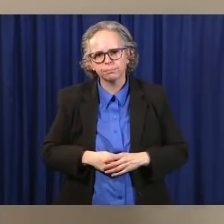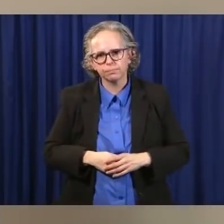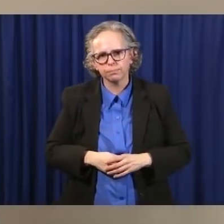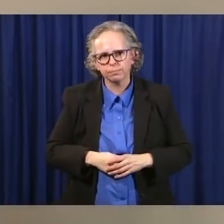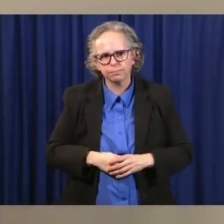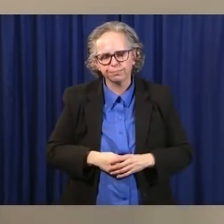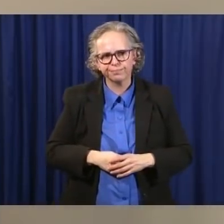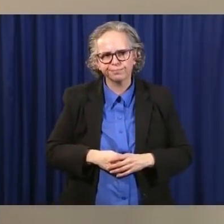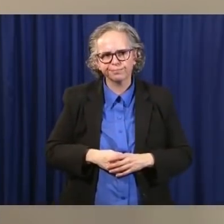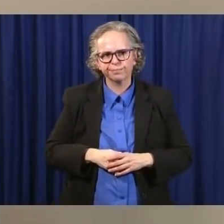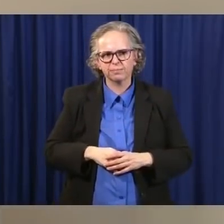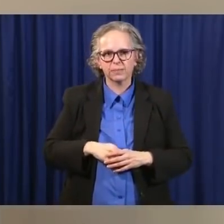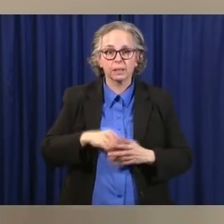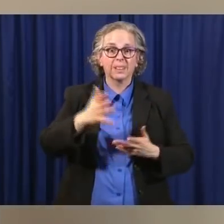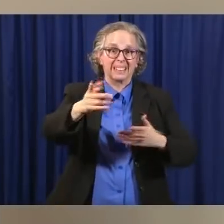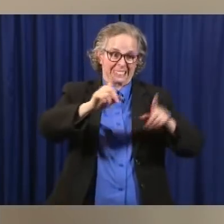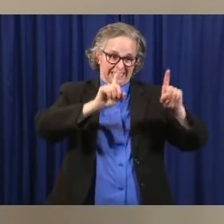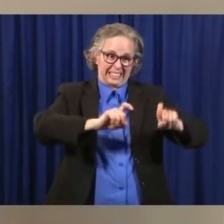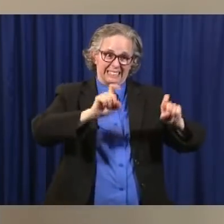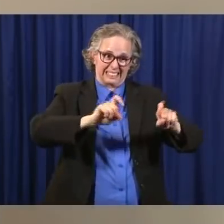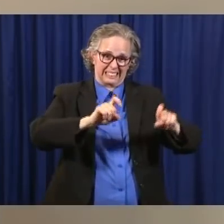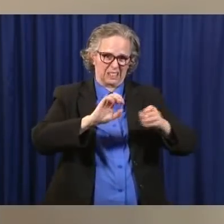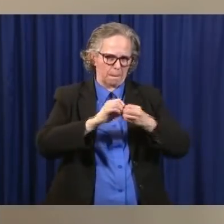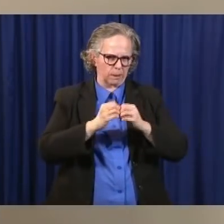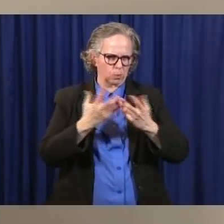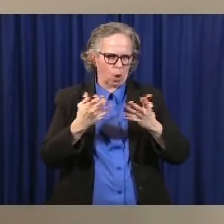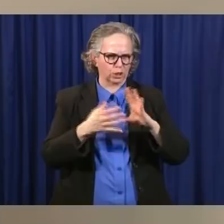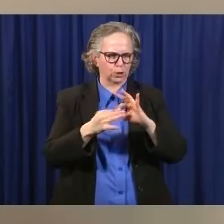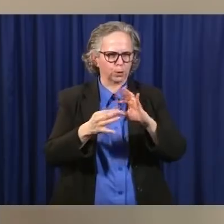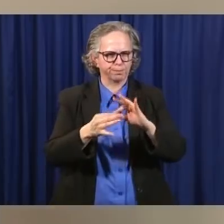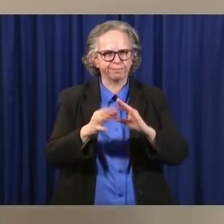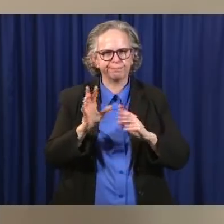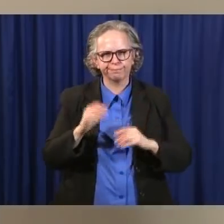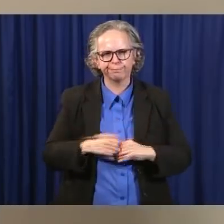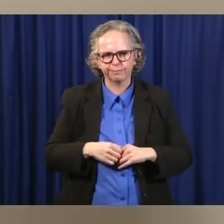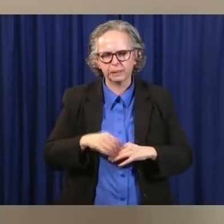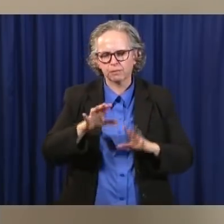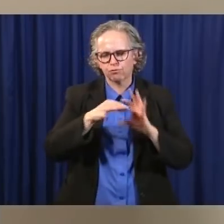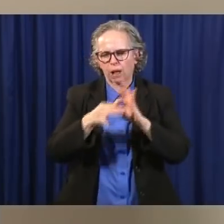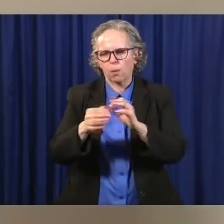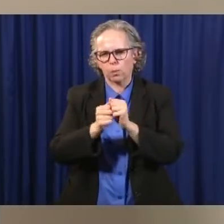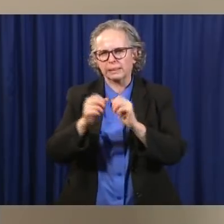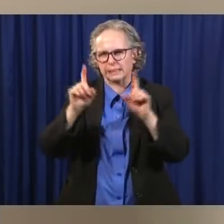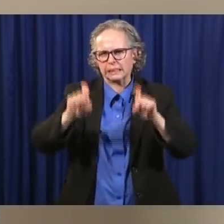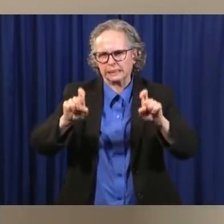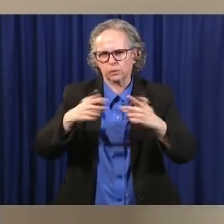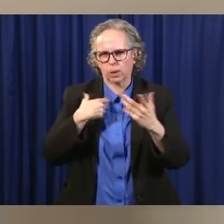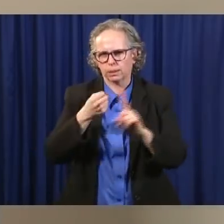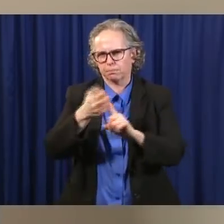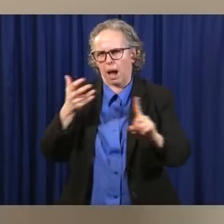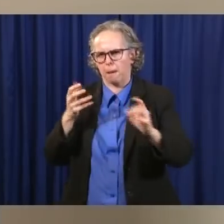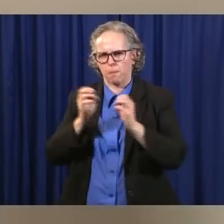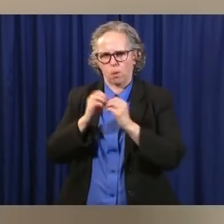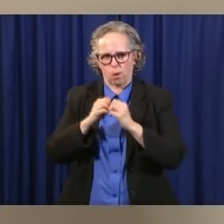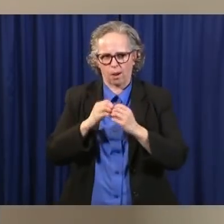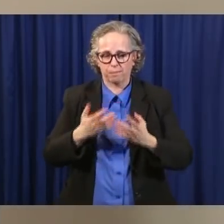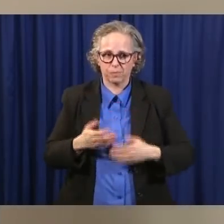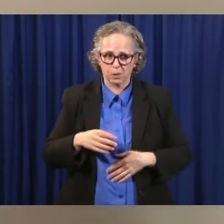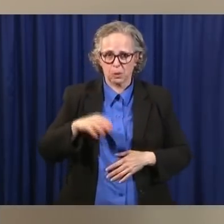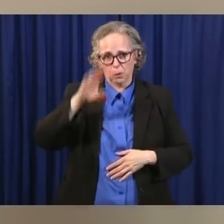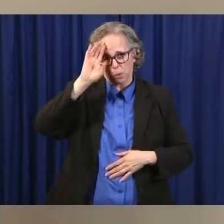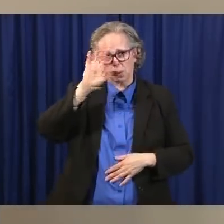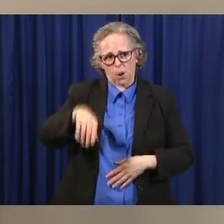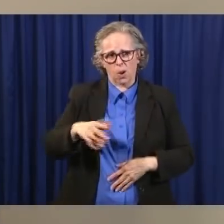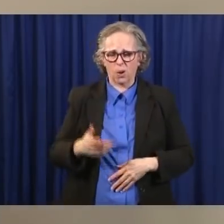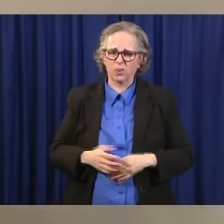Also our testing numbers. I did want to talk for a second about testing. So, one of the things about testing is that